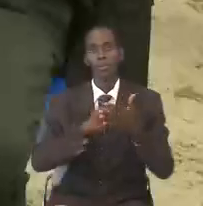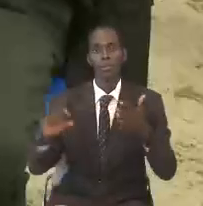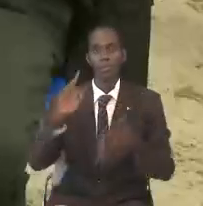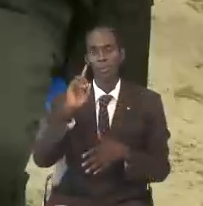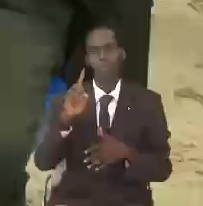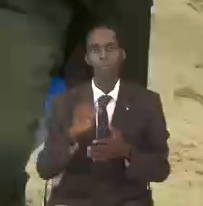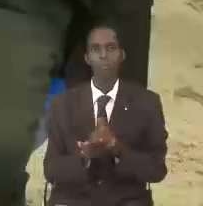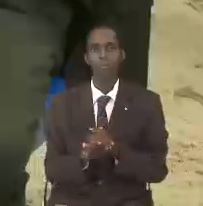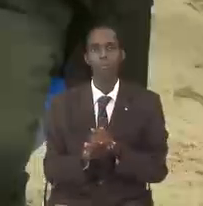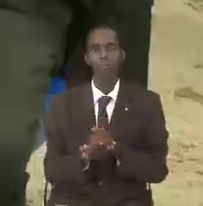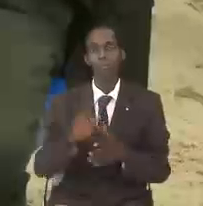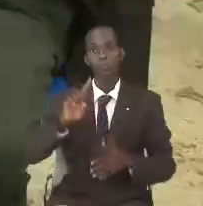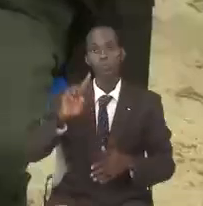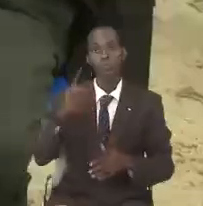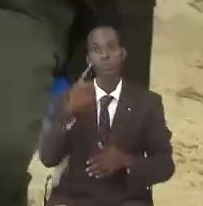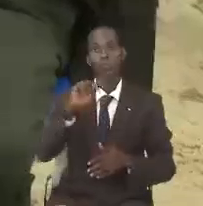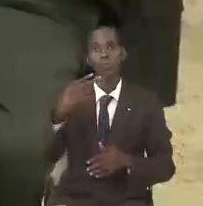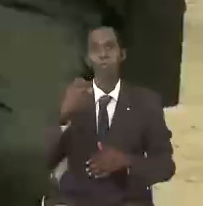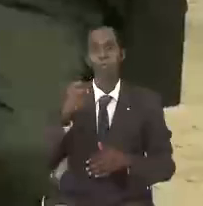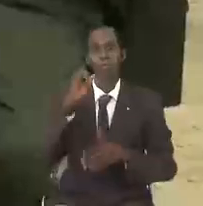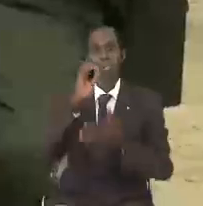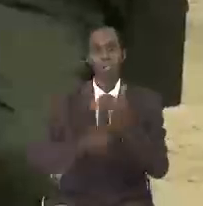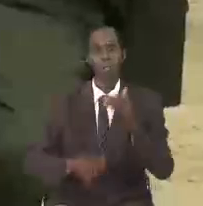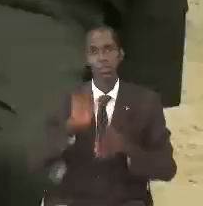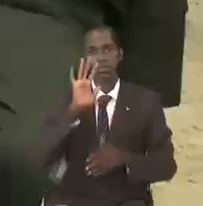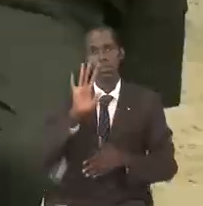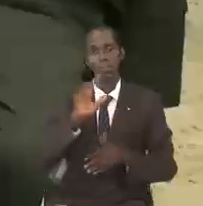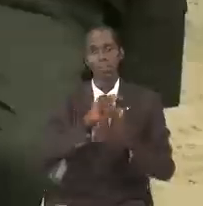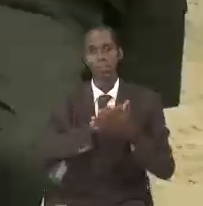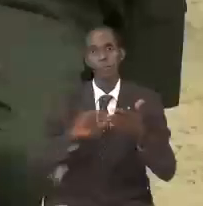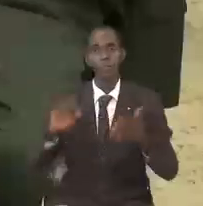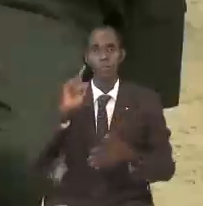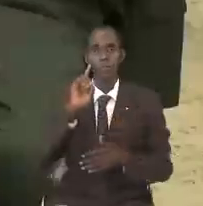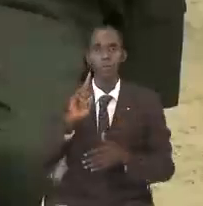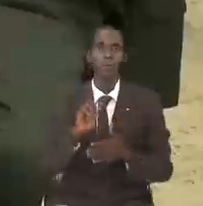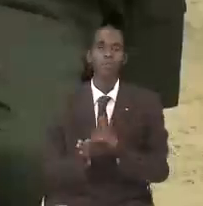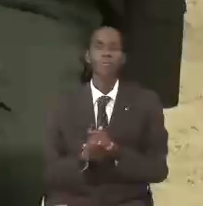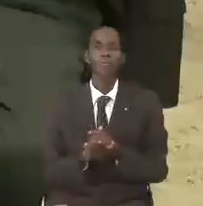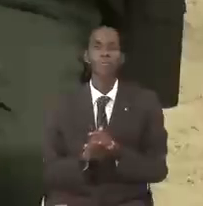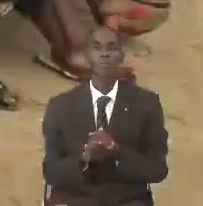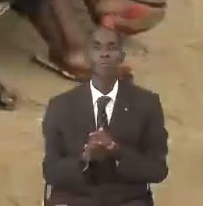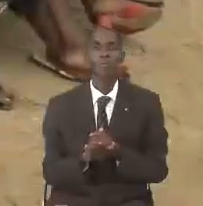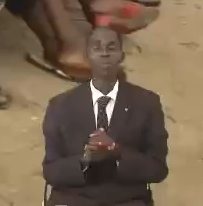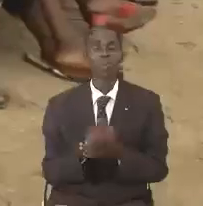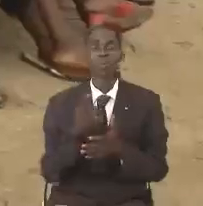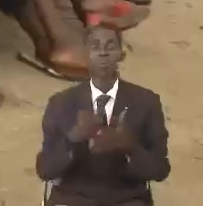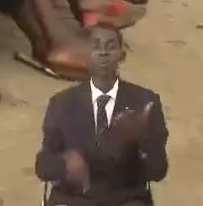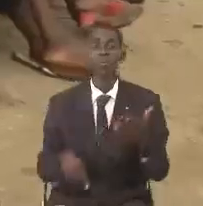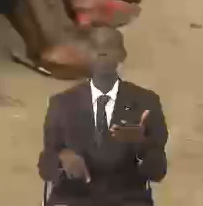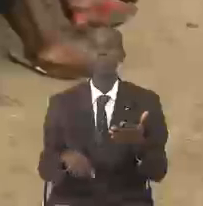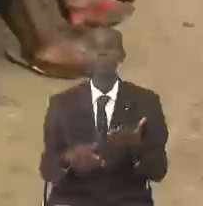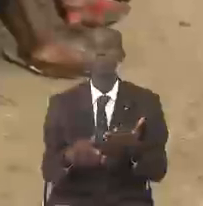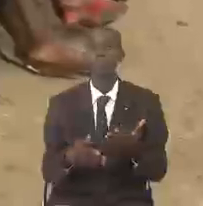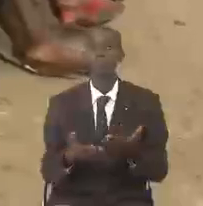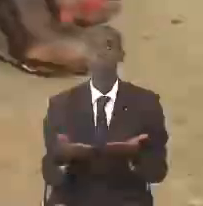1. 1 Thessalonians chapter 5, reading from verse 1. But of the